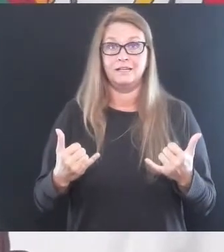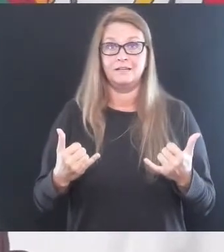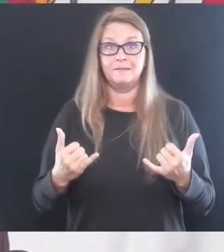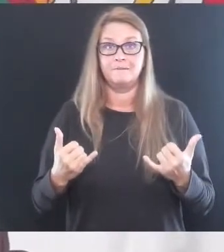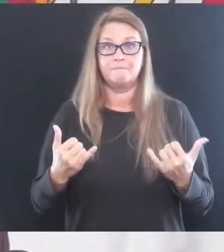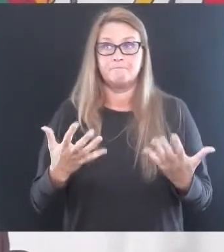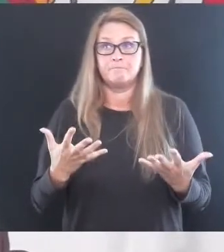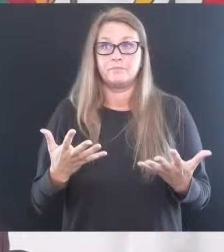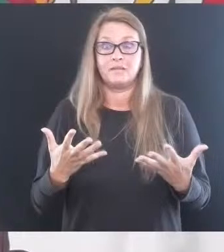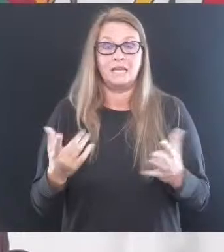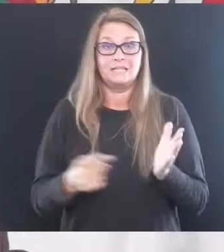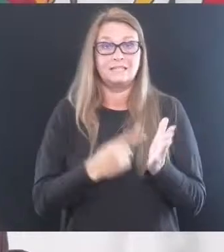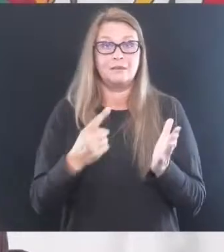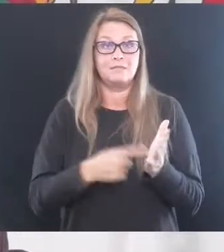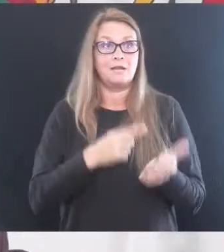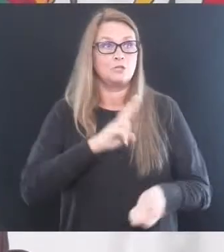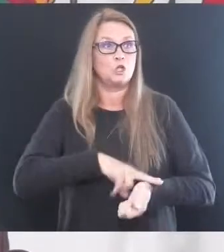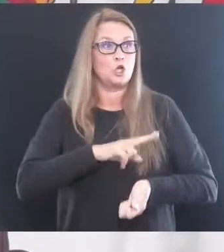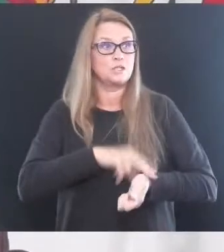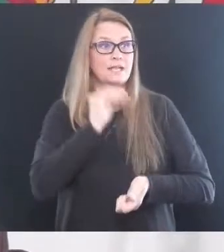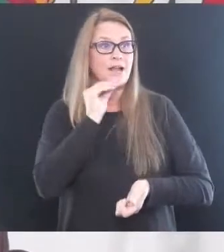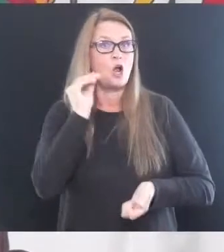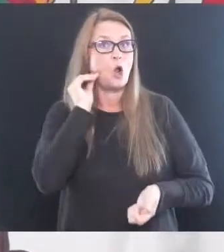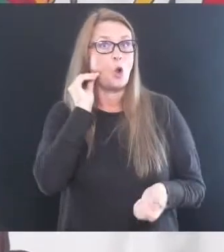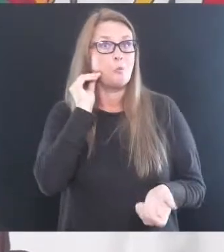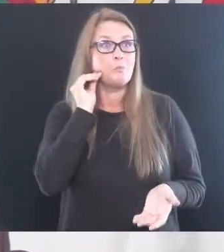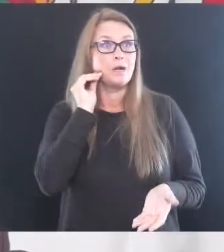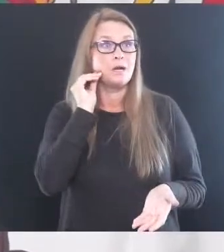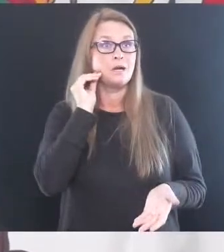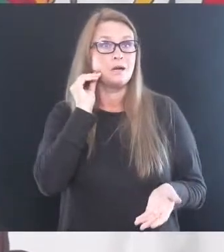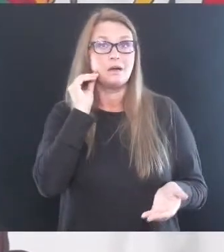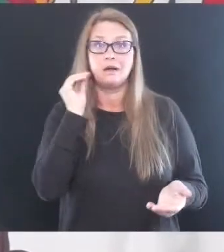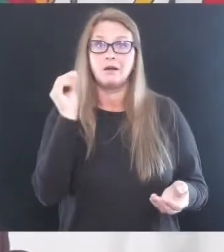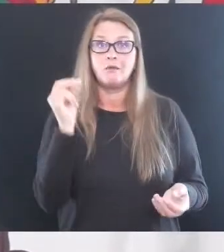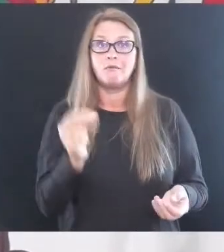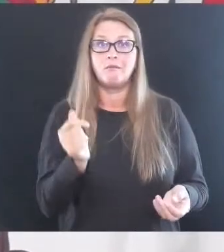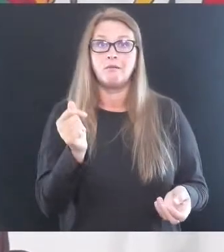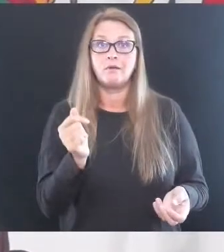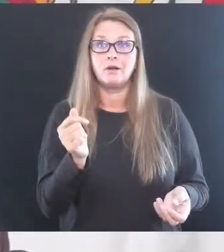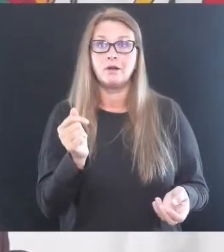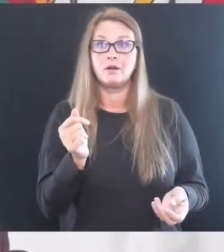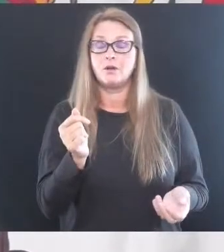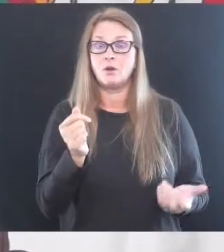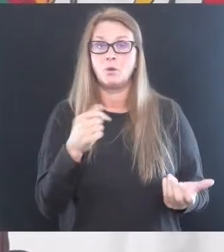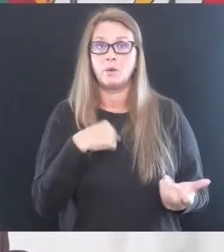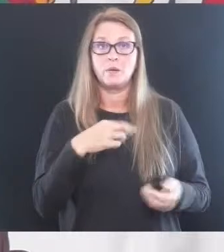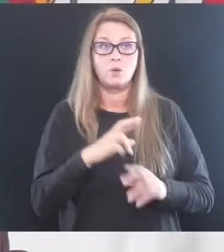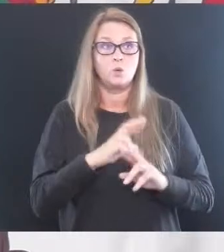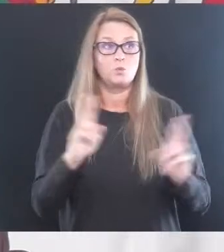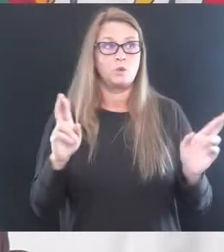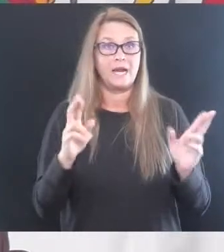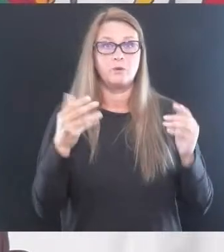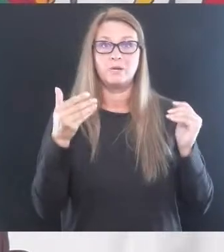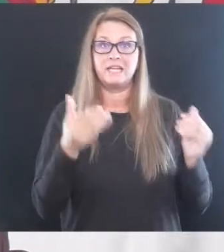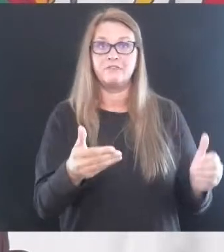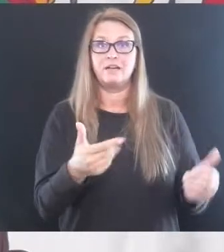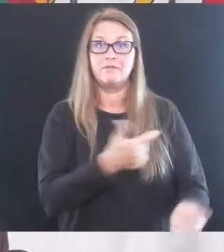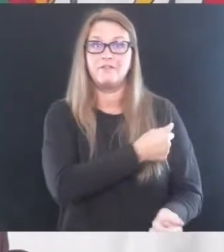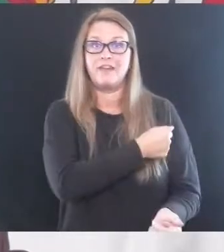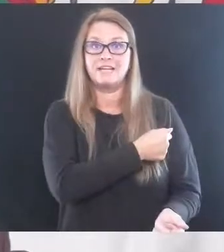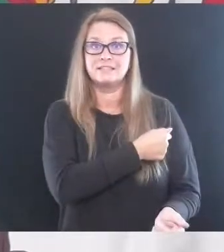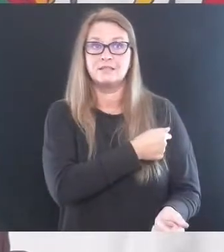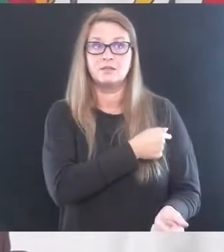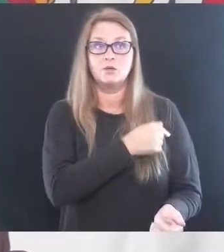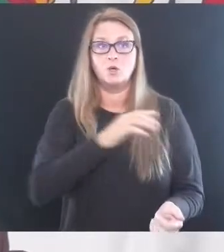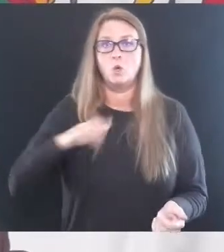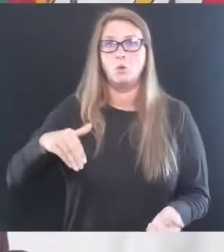me to believe, well, you know, the nursing homes, right out of the box, you know, we were all over them as far as giving them their vaccines, and we didn't even